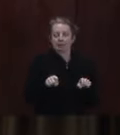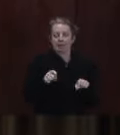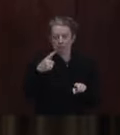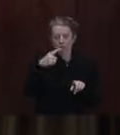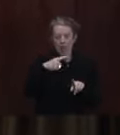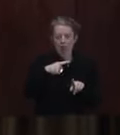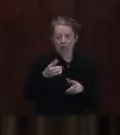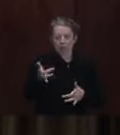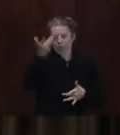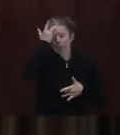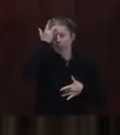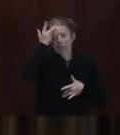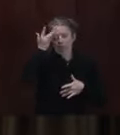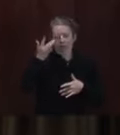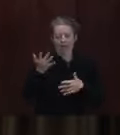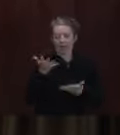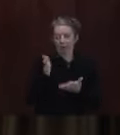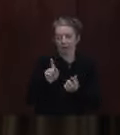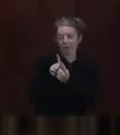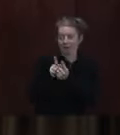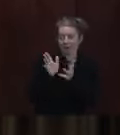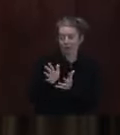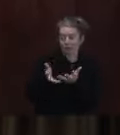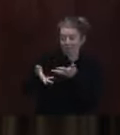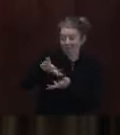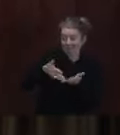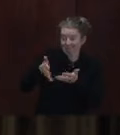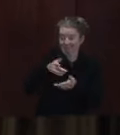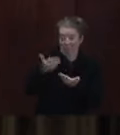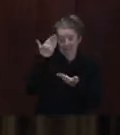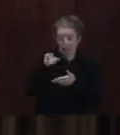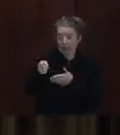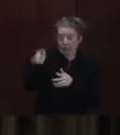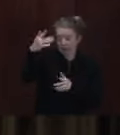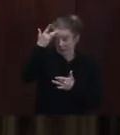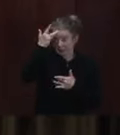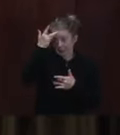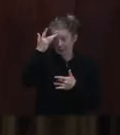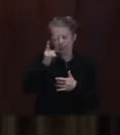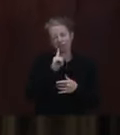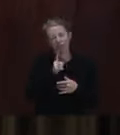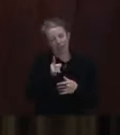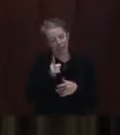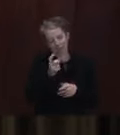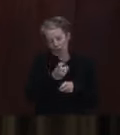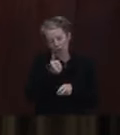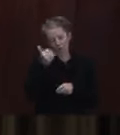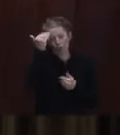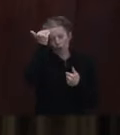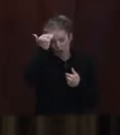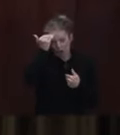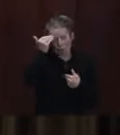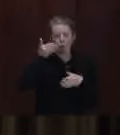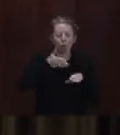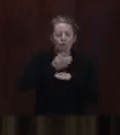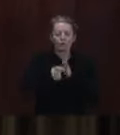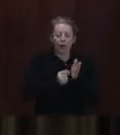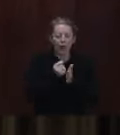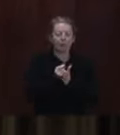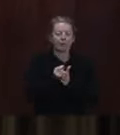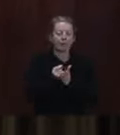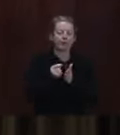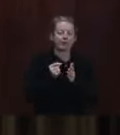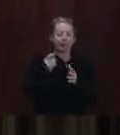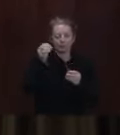when they were interacting with them. And so it's harder to know that as the pandemic has gone on, as